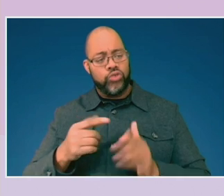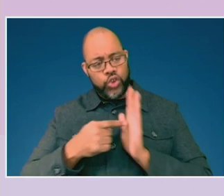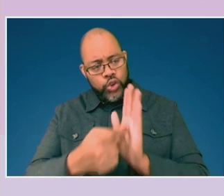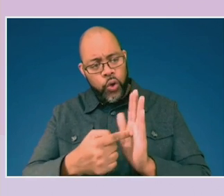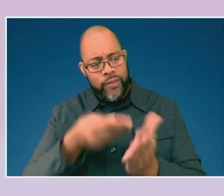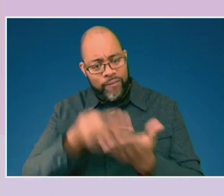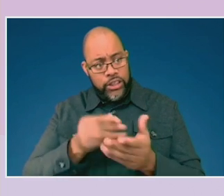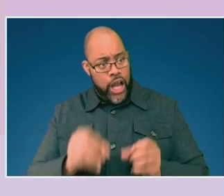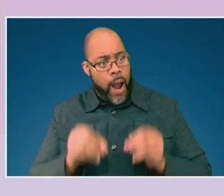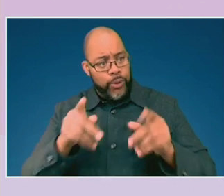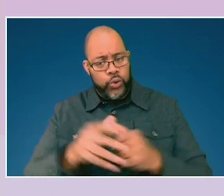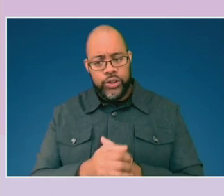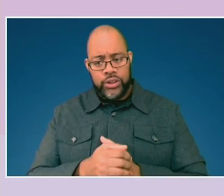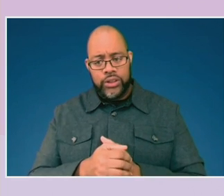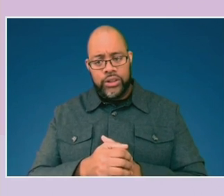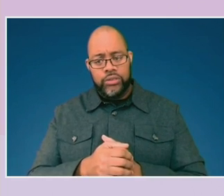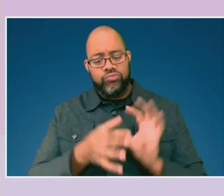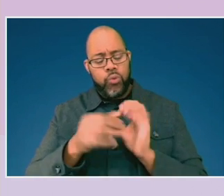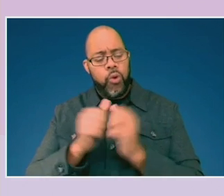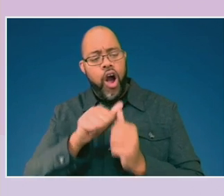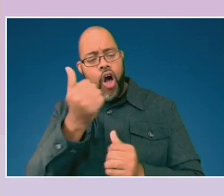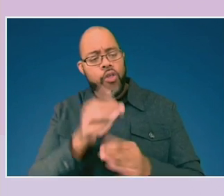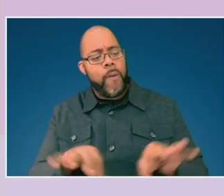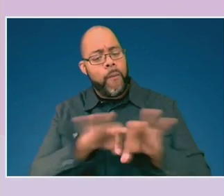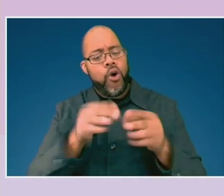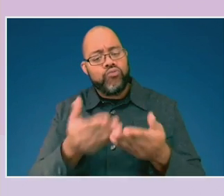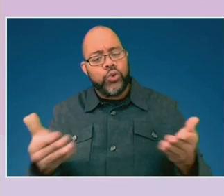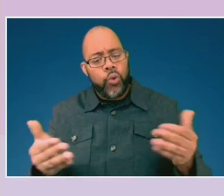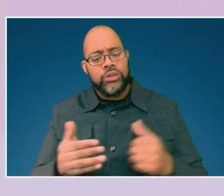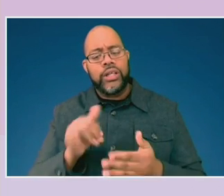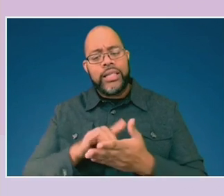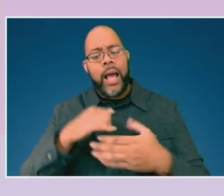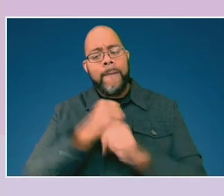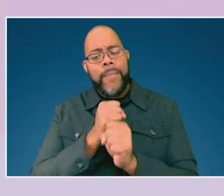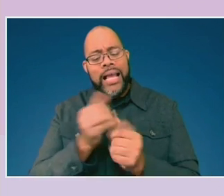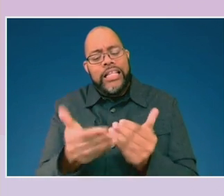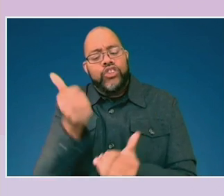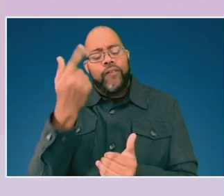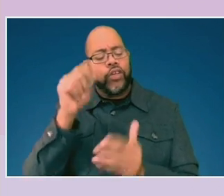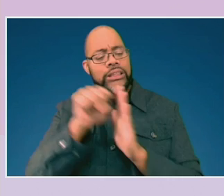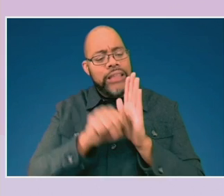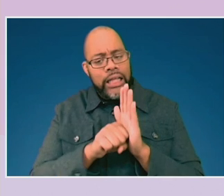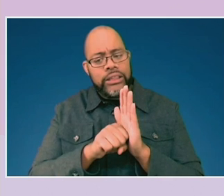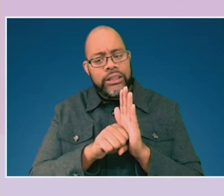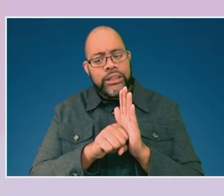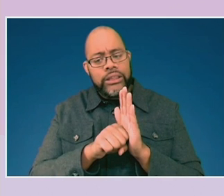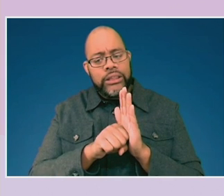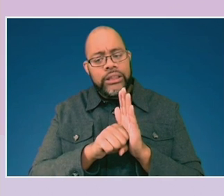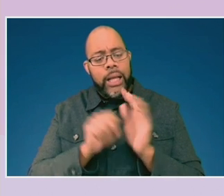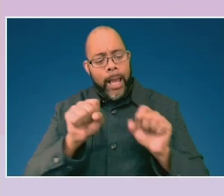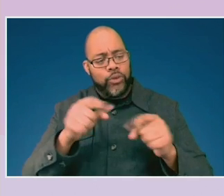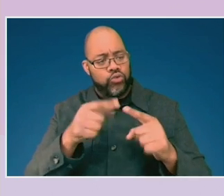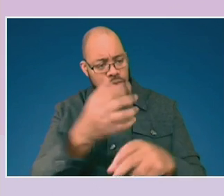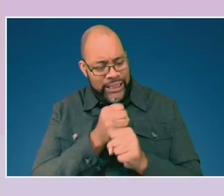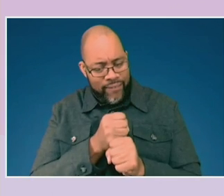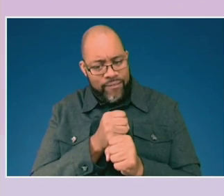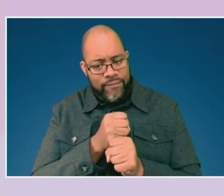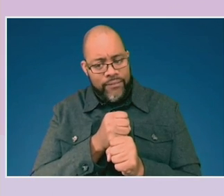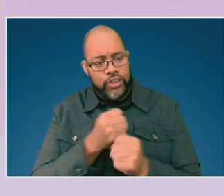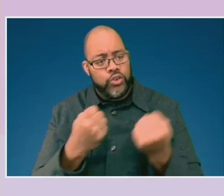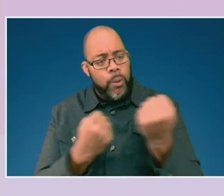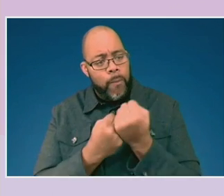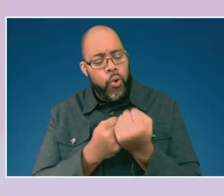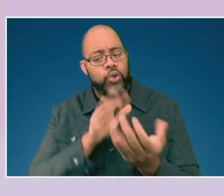opportunity, along with other critical resources that will make easier for states to receive to support